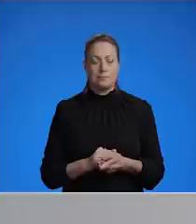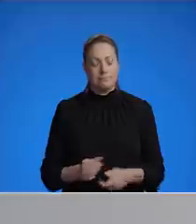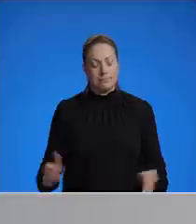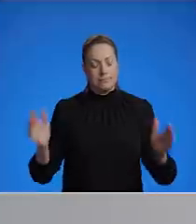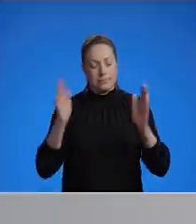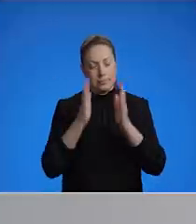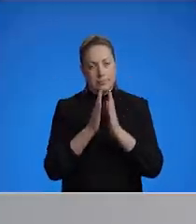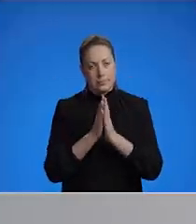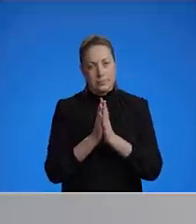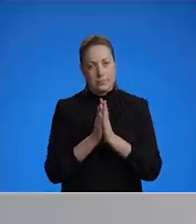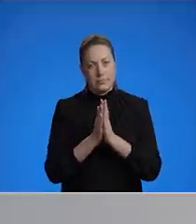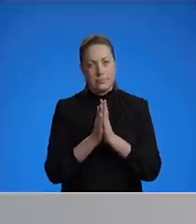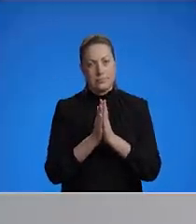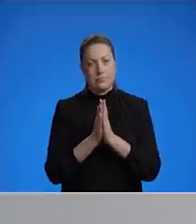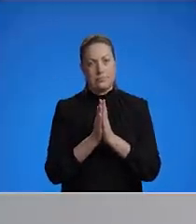Let us pray.